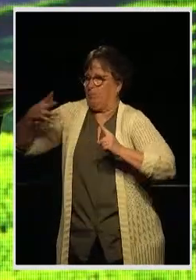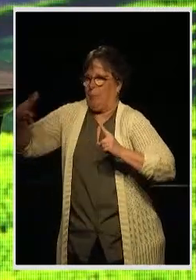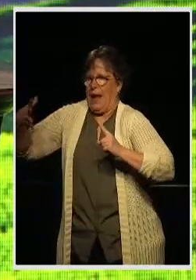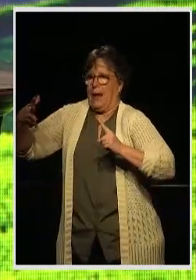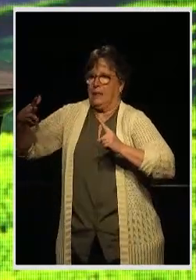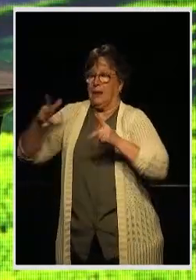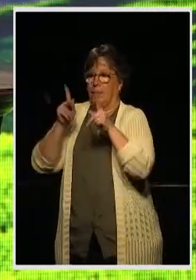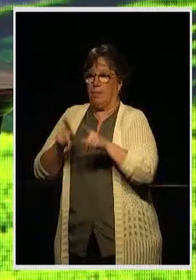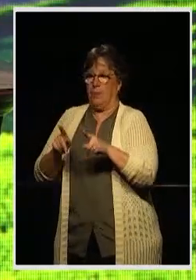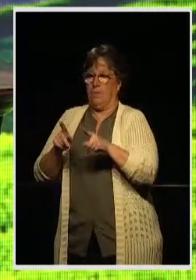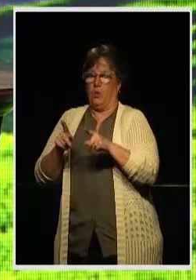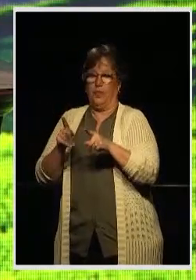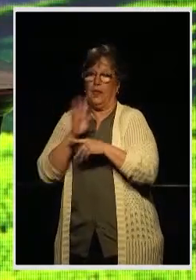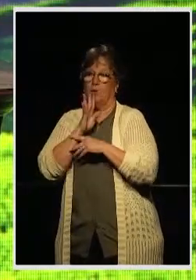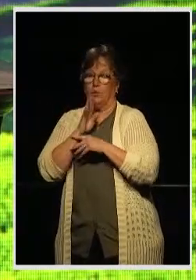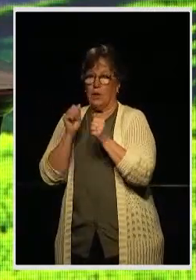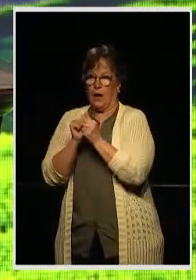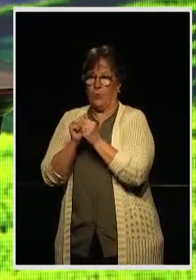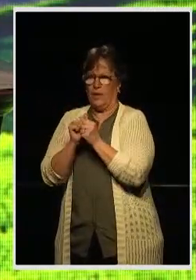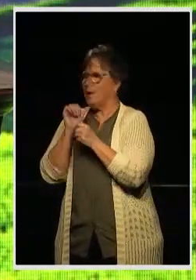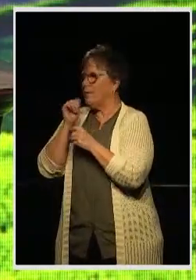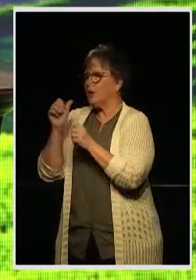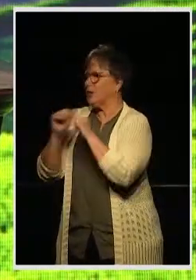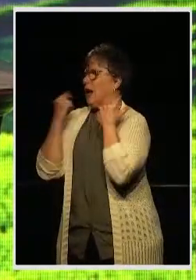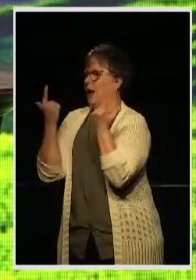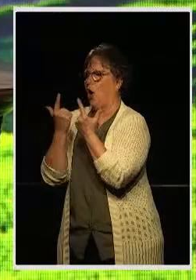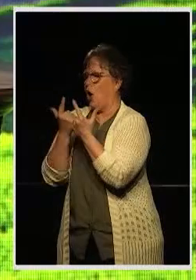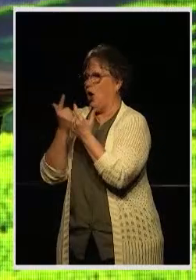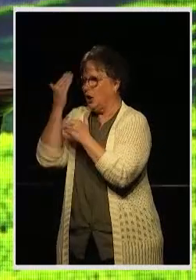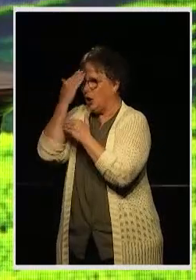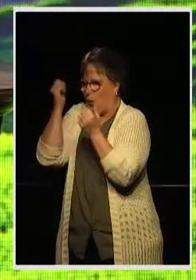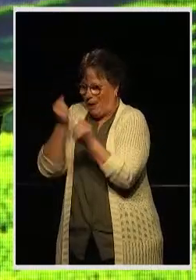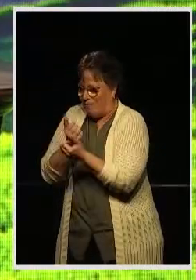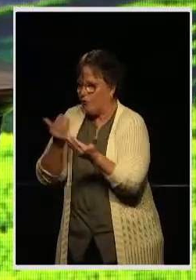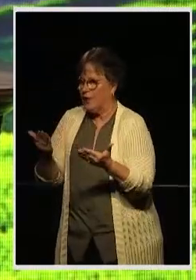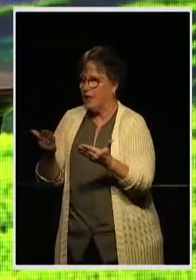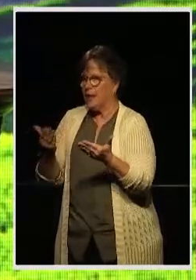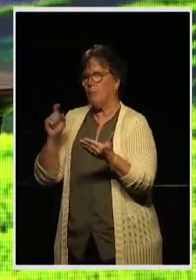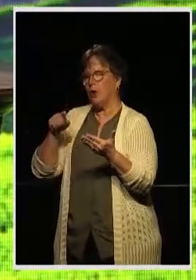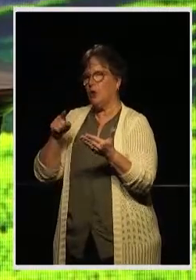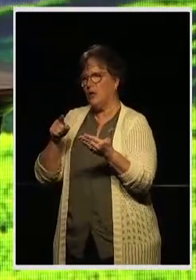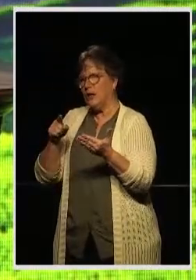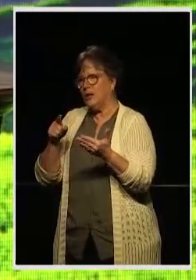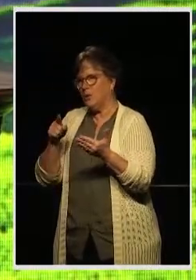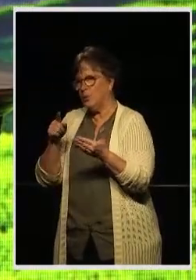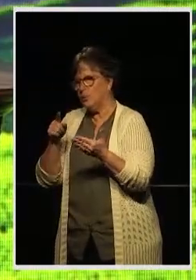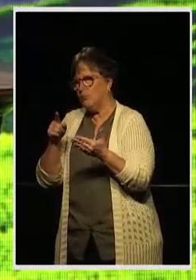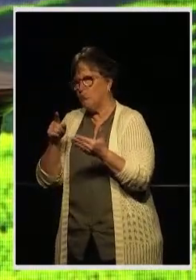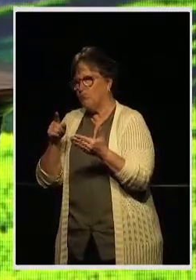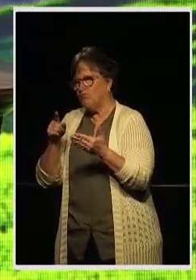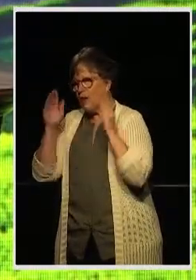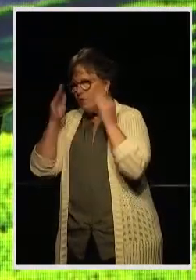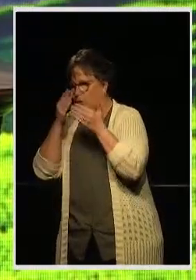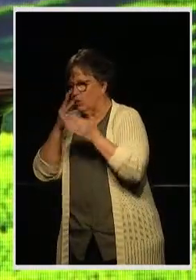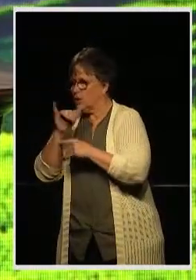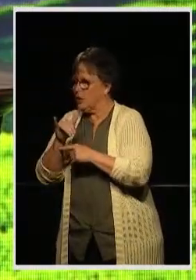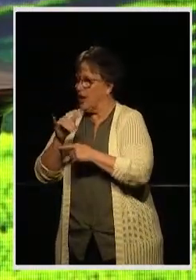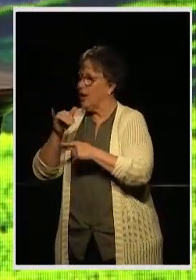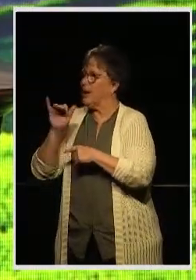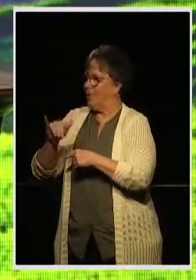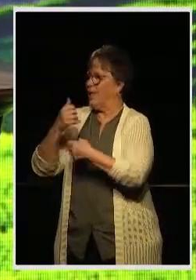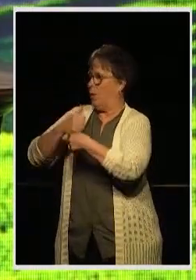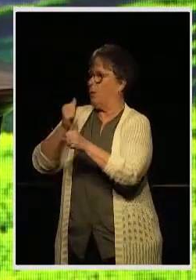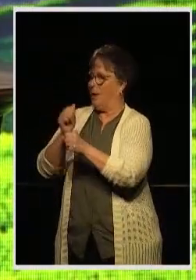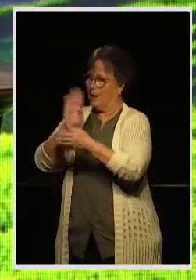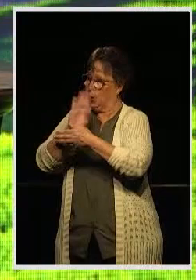because not everybody's going to know all these pieces, but really start leaning into that, and it'll make your business case that much stronger because you've